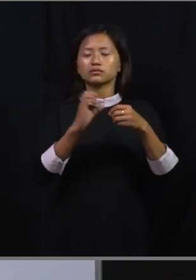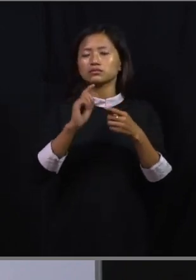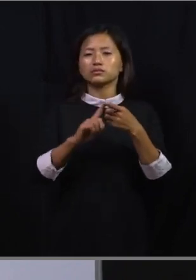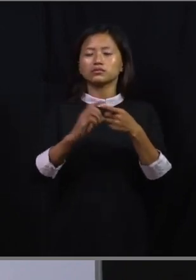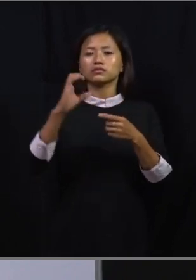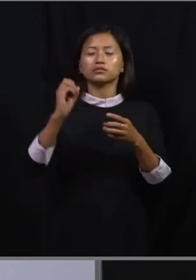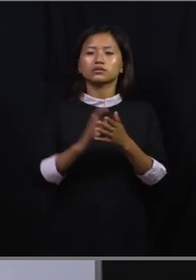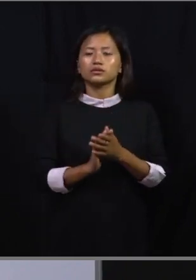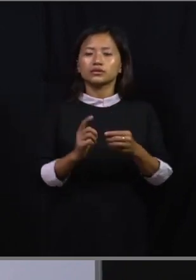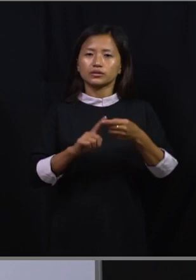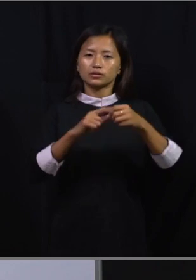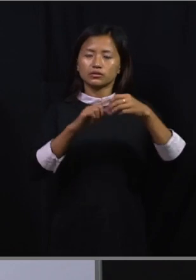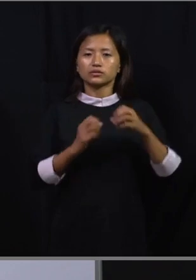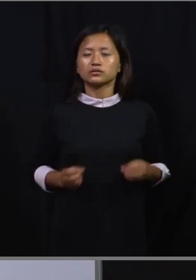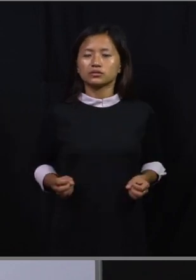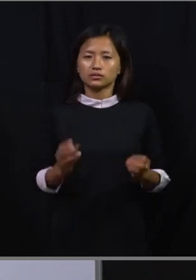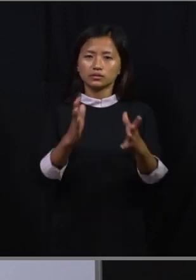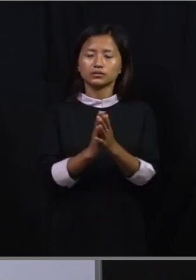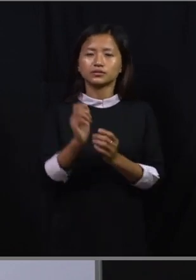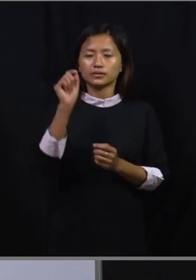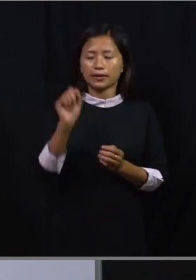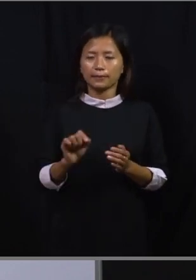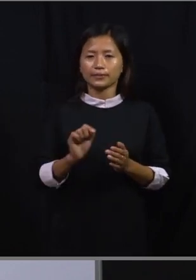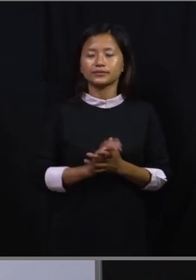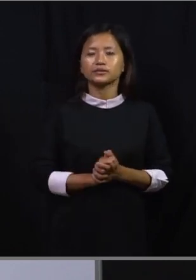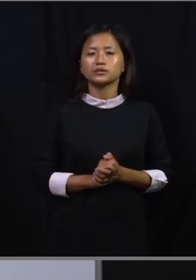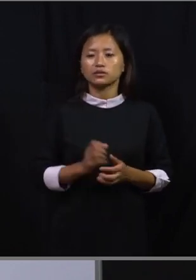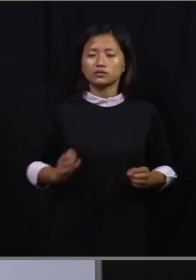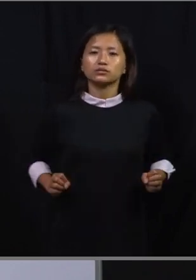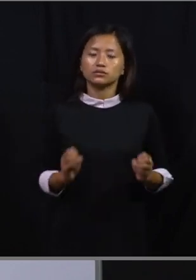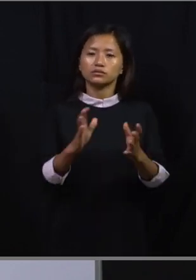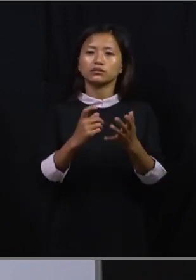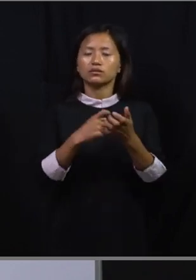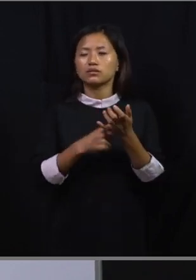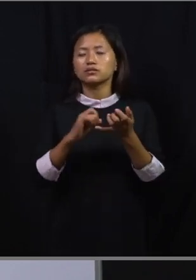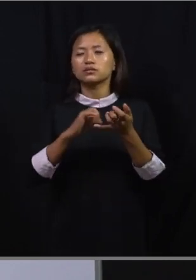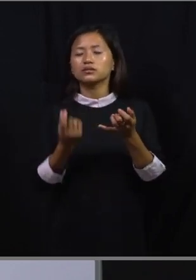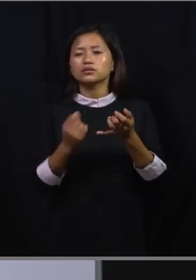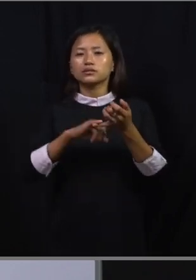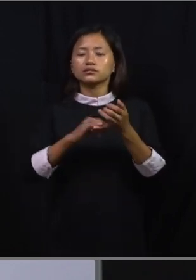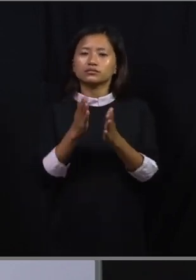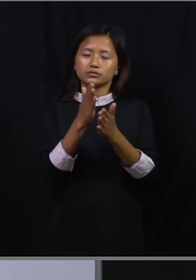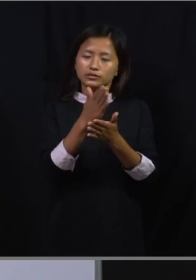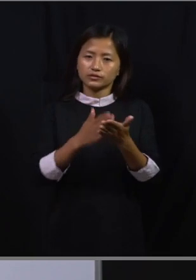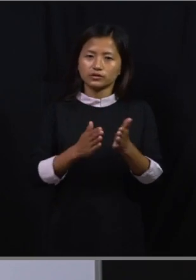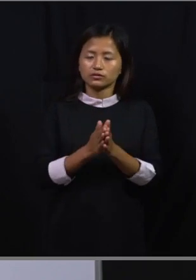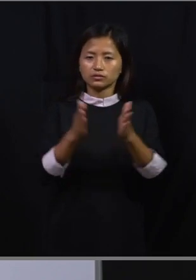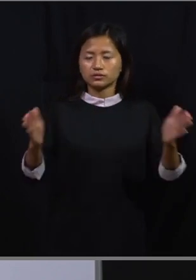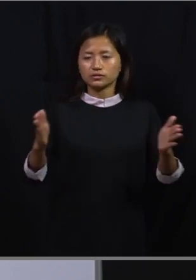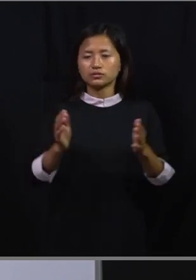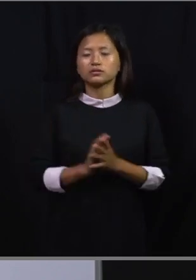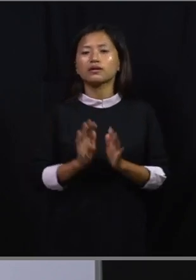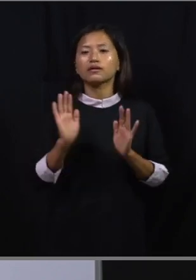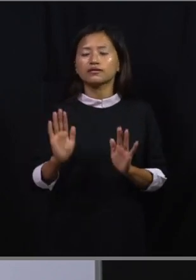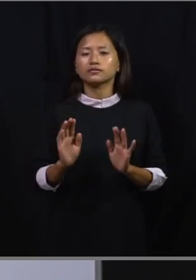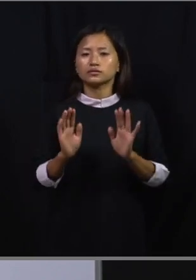started to happen. This new type of order that they were trying to establish in Russia, it divided Russia into haves and the